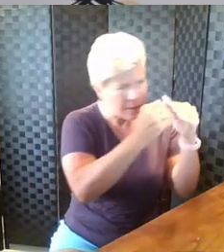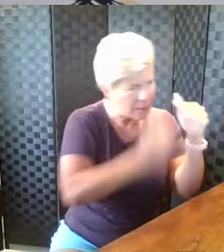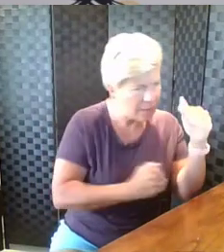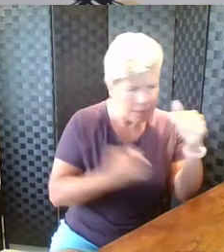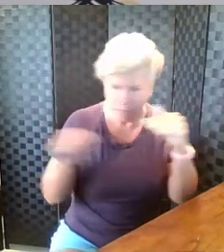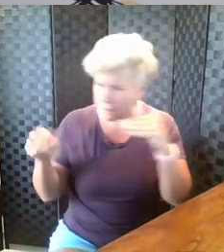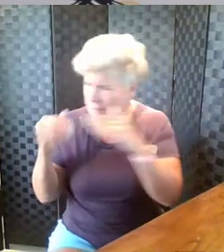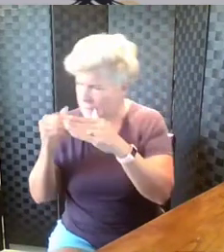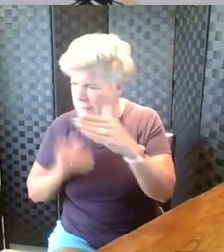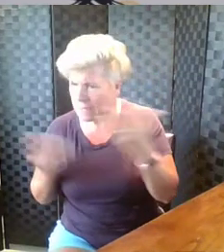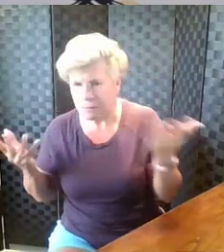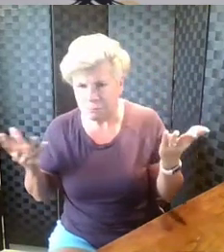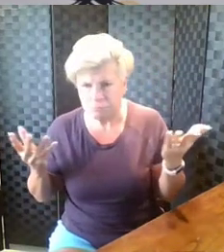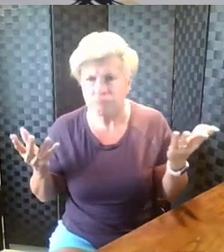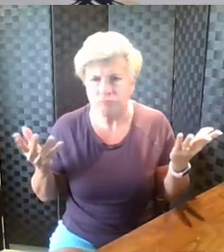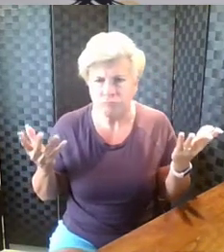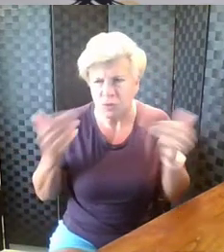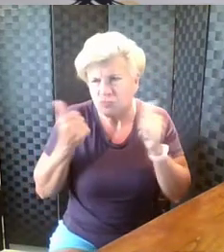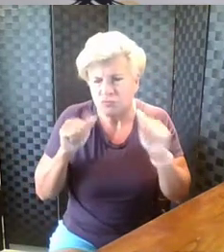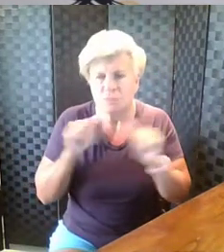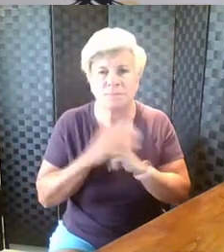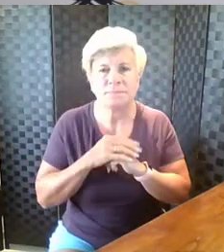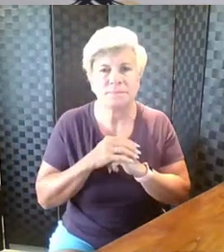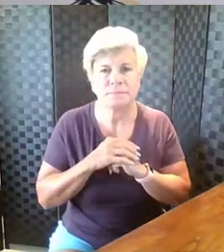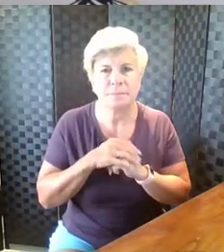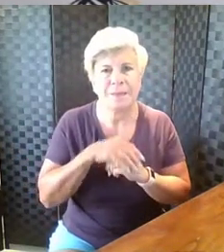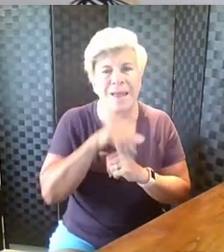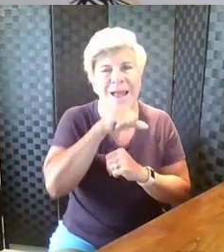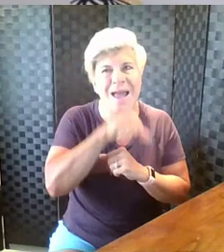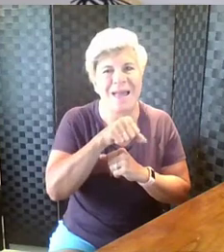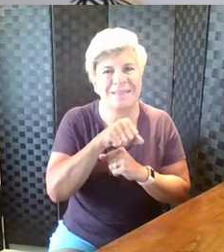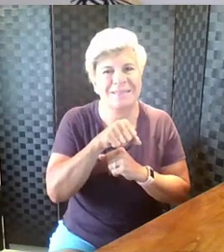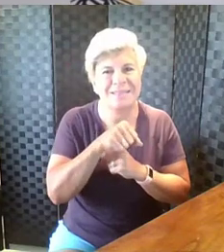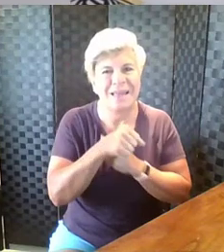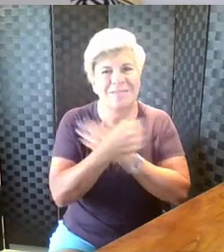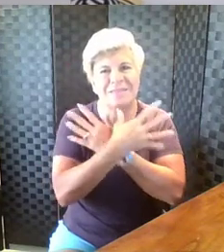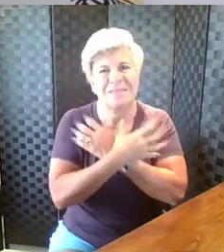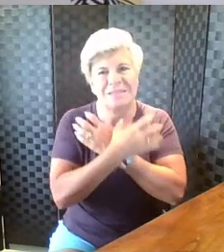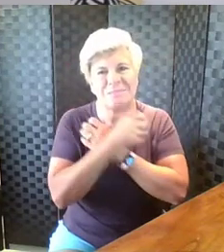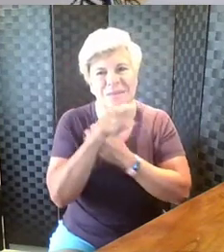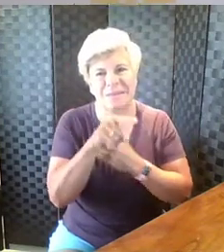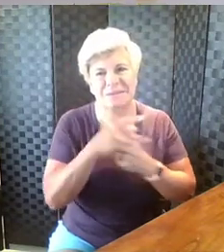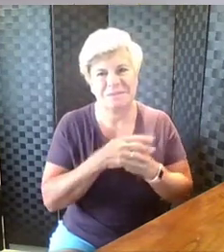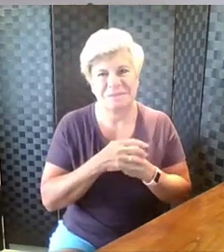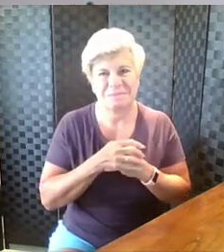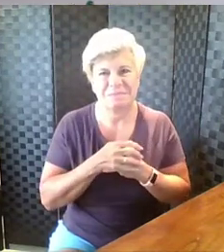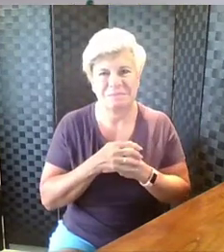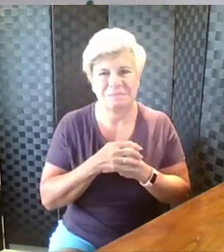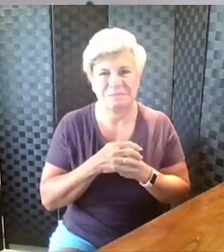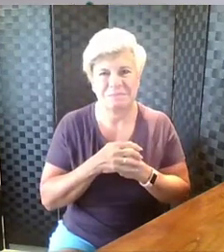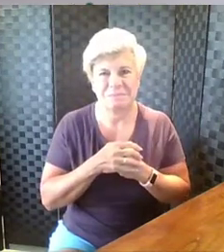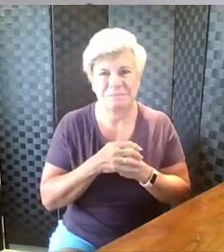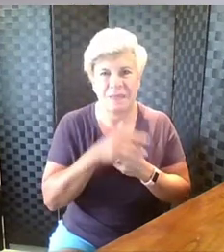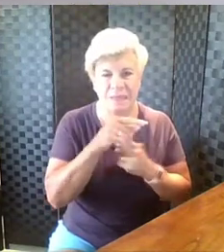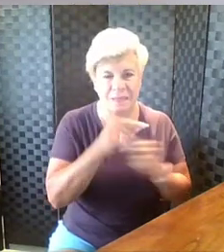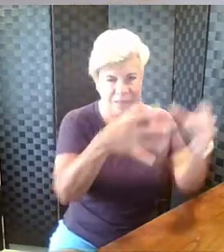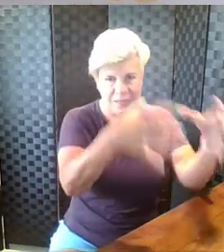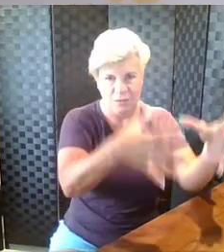same? So let's explore. I love Beanie Babies, and I have two groups here. I have this